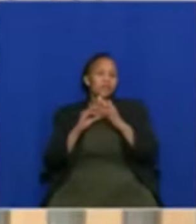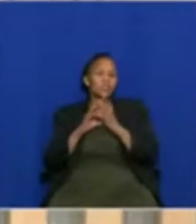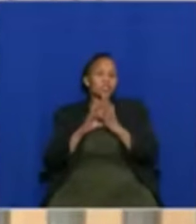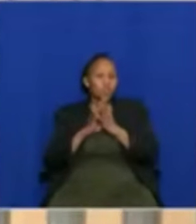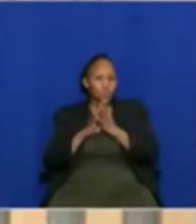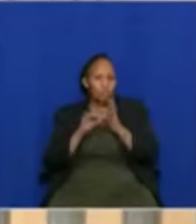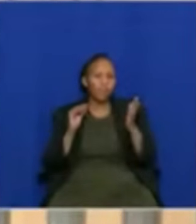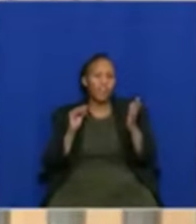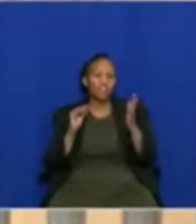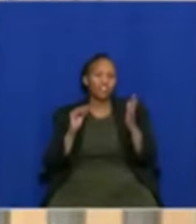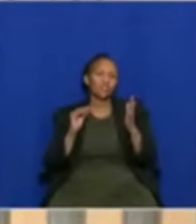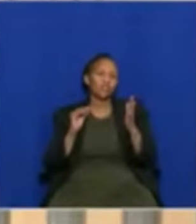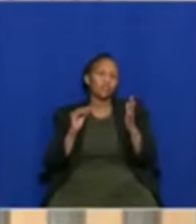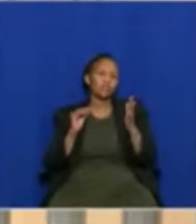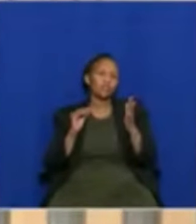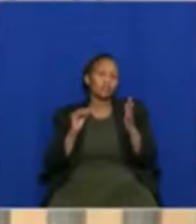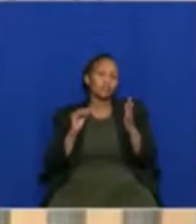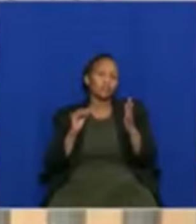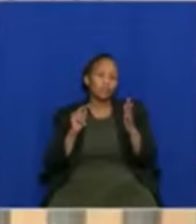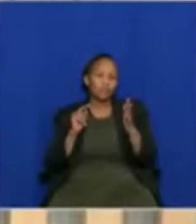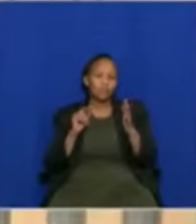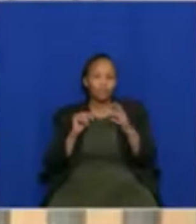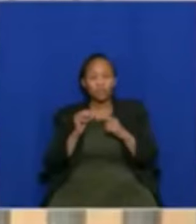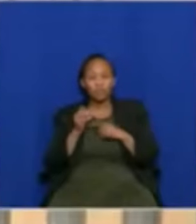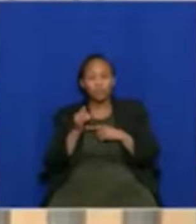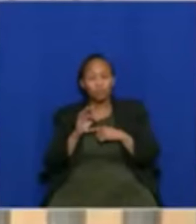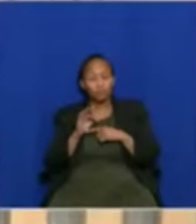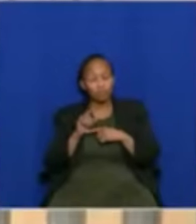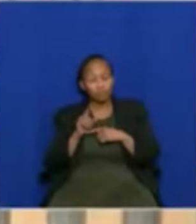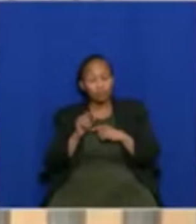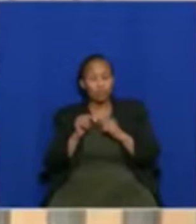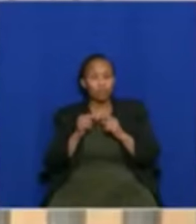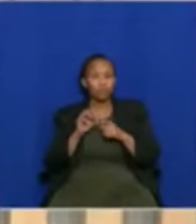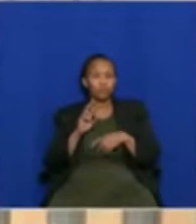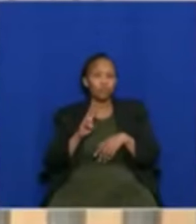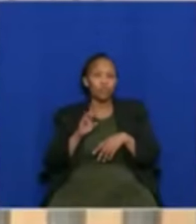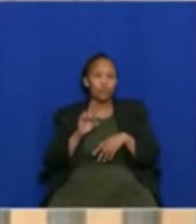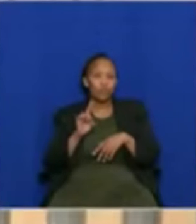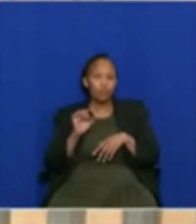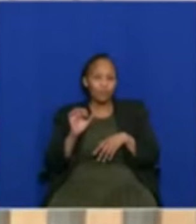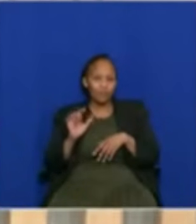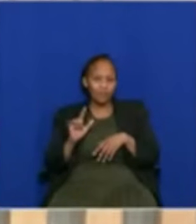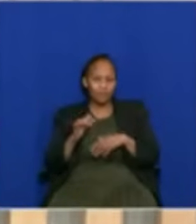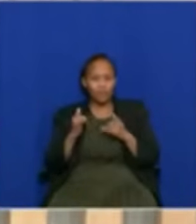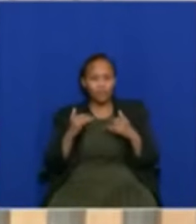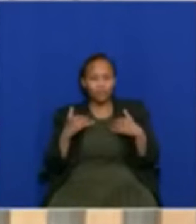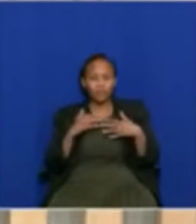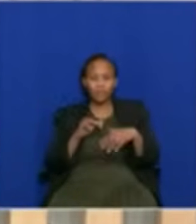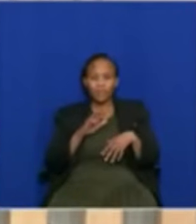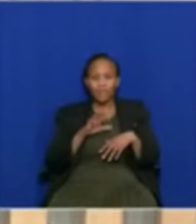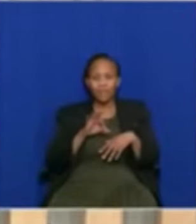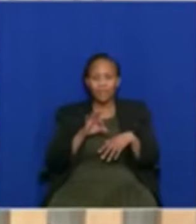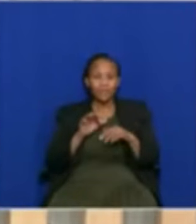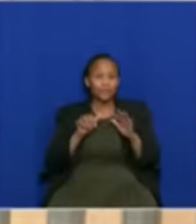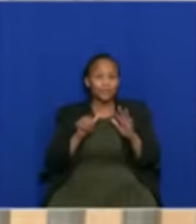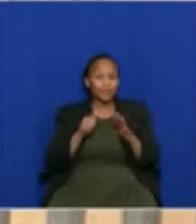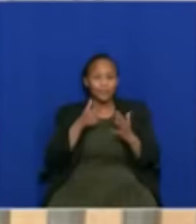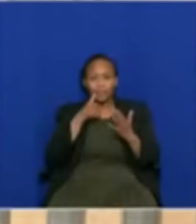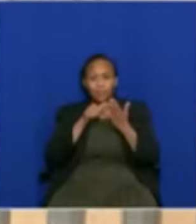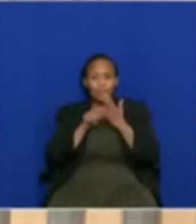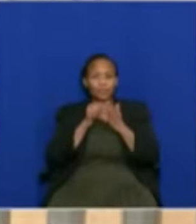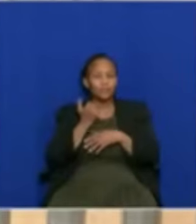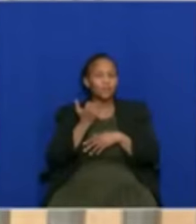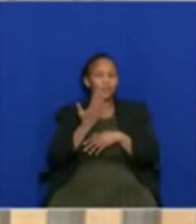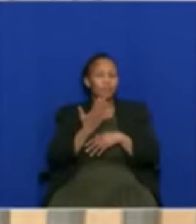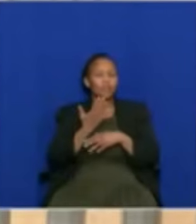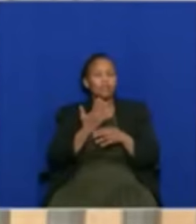appears at 2117 as well. Now we know it starts at 936. That summons of the 6th of February